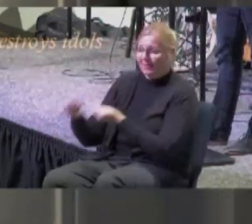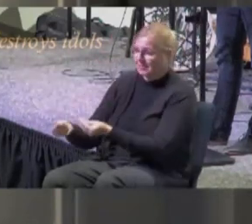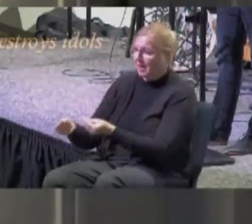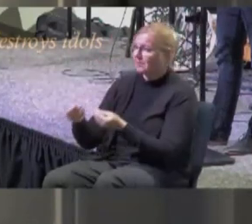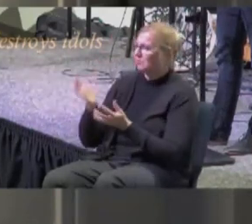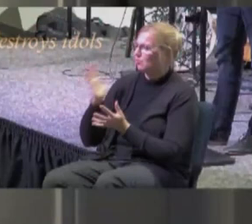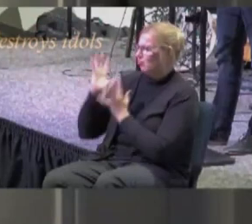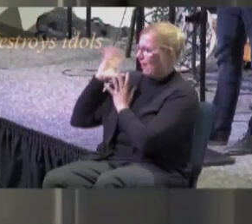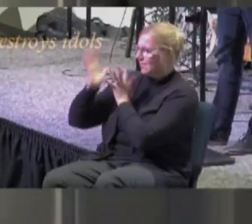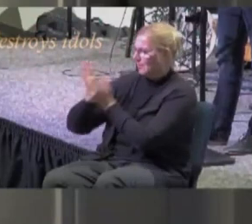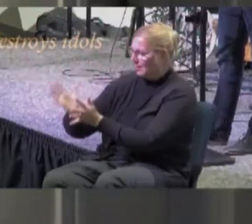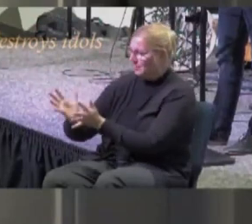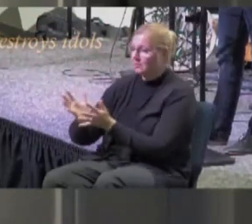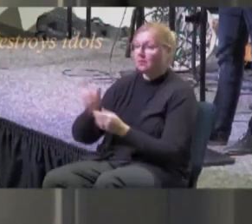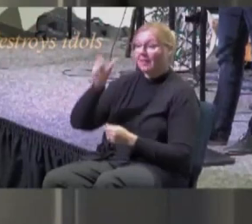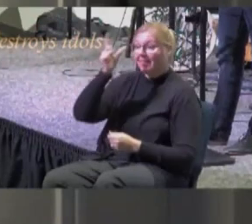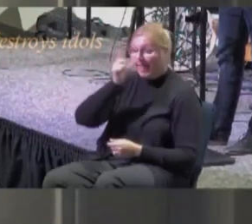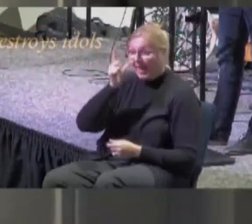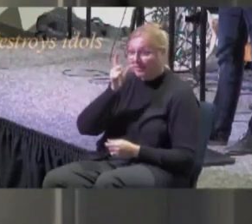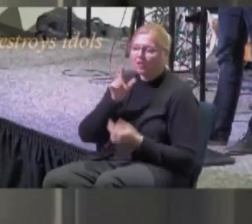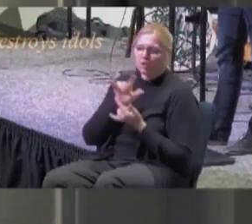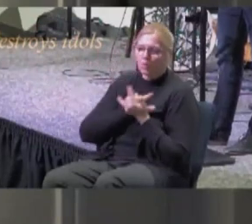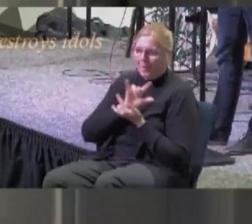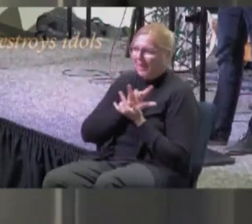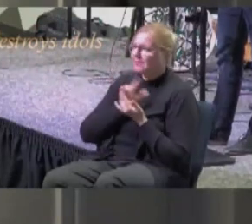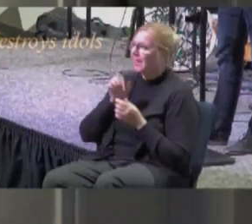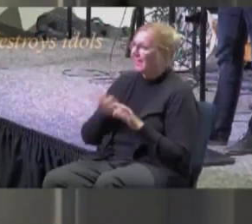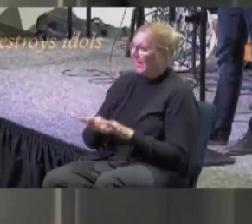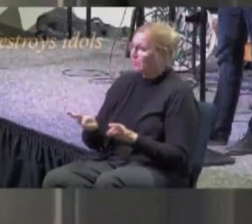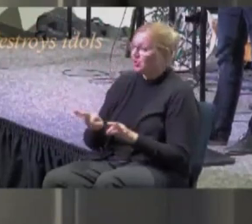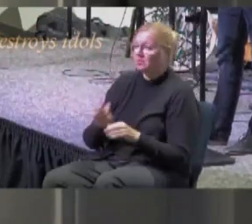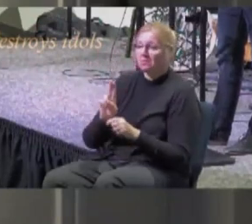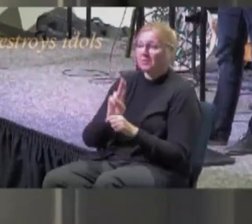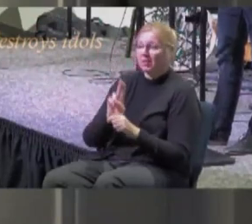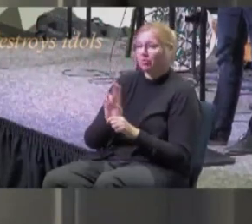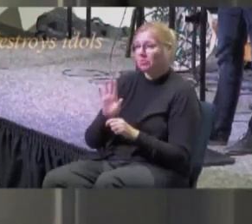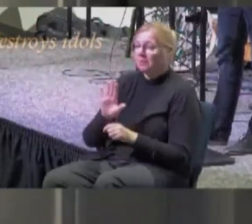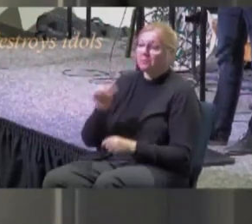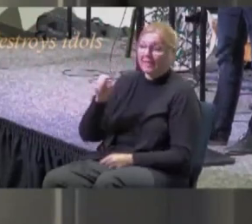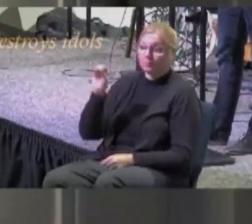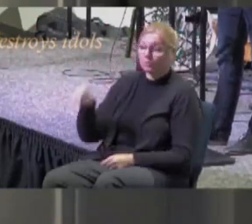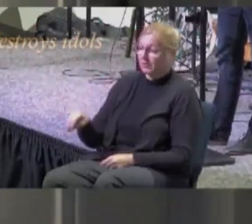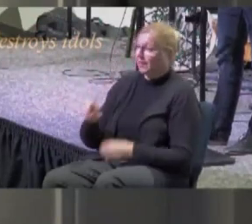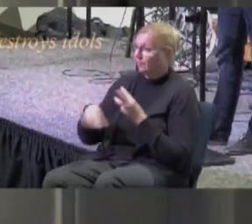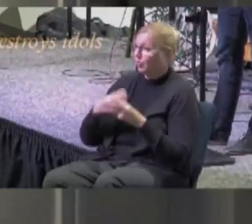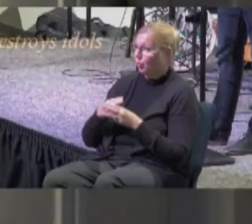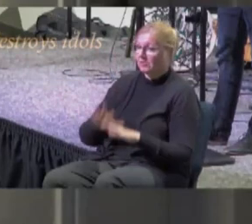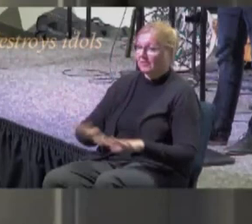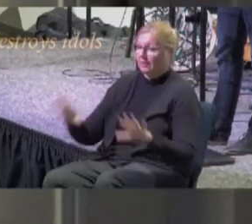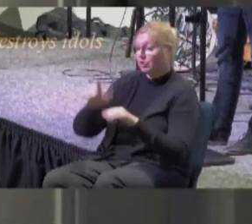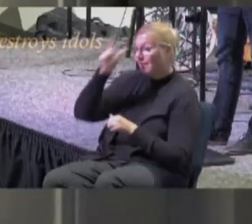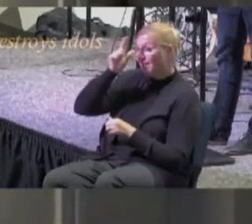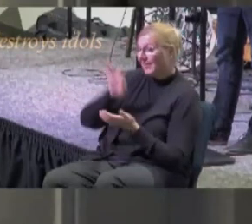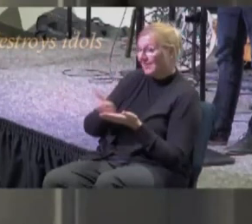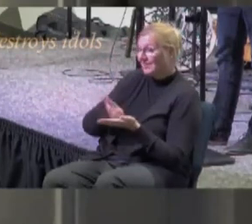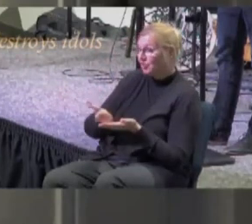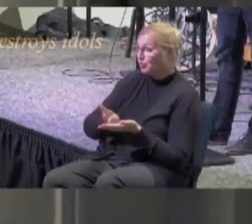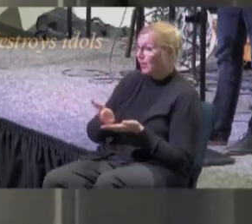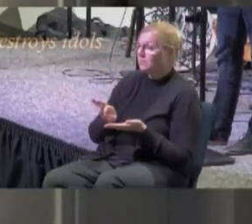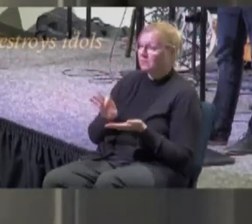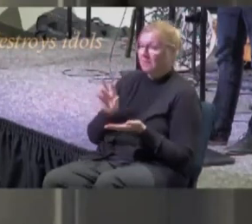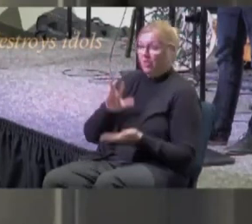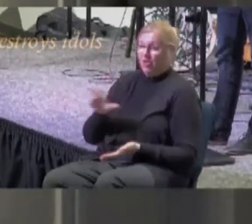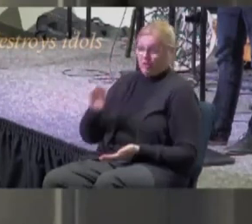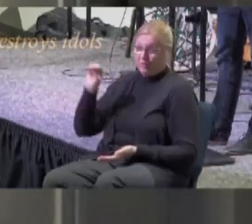that's the Romance languages, have come to be used by over 10% of the world's population, and Latin script by over 33%